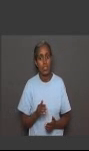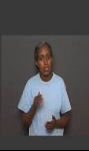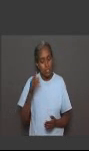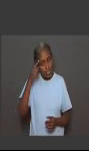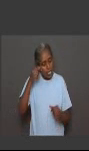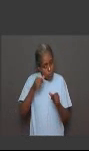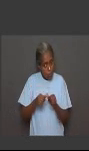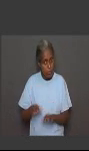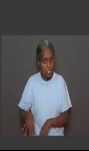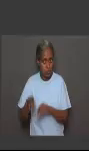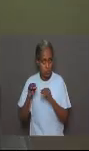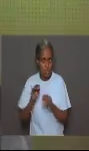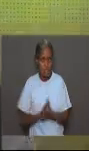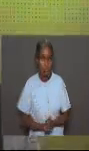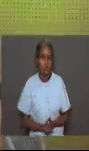Well-remembered students.